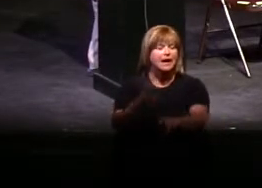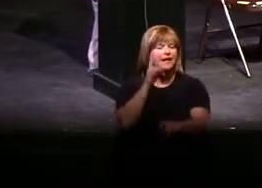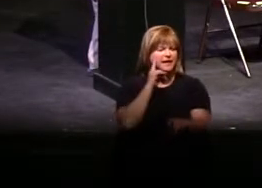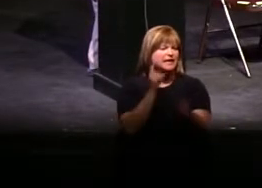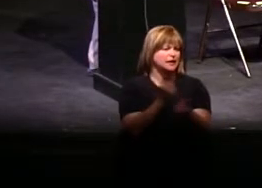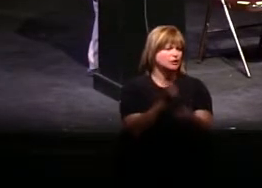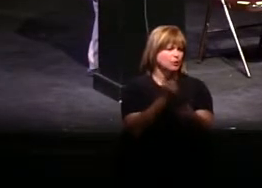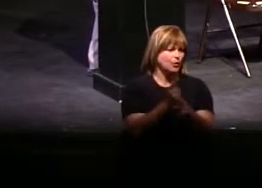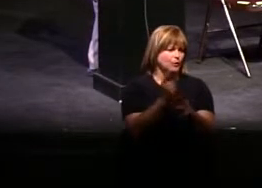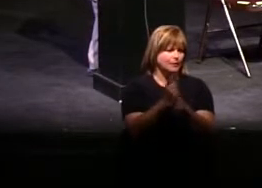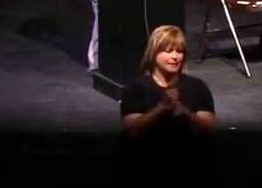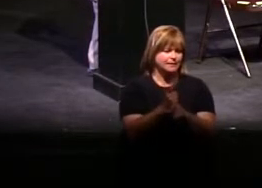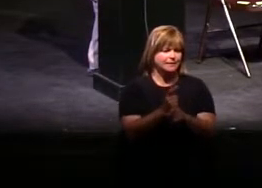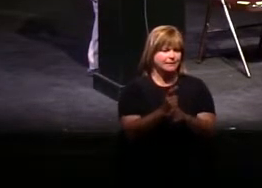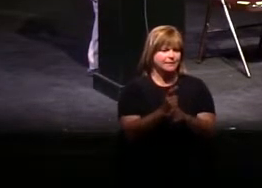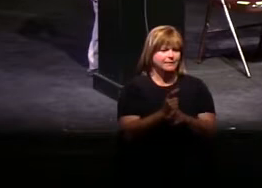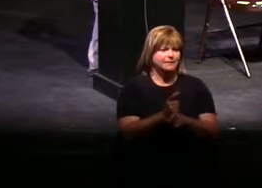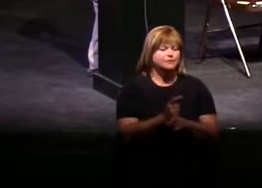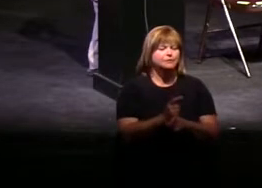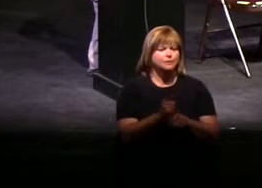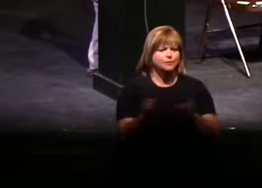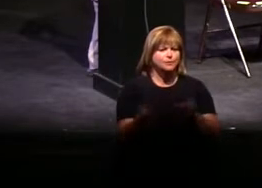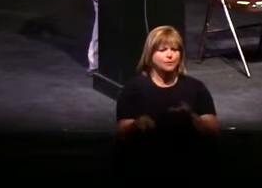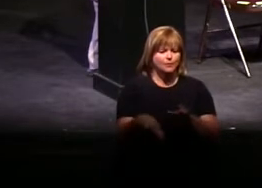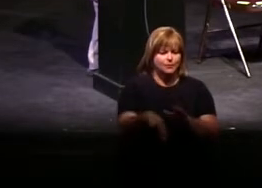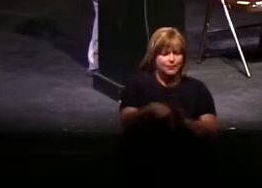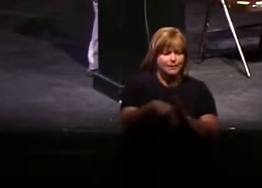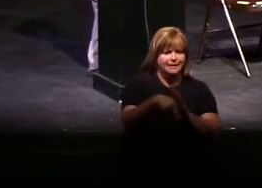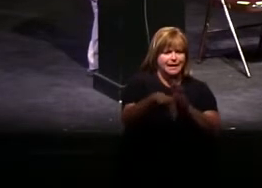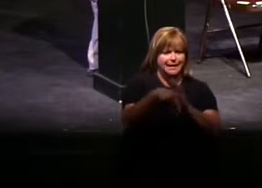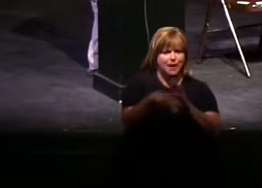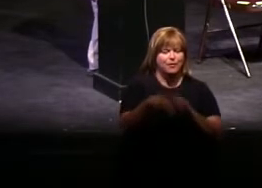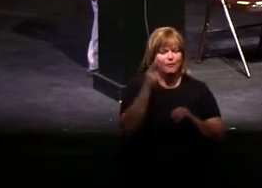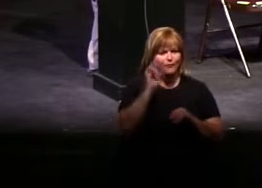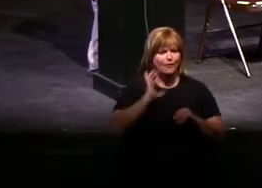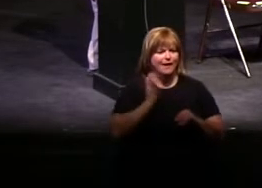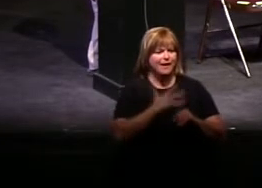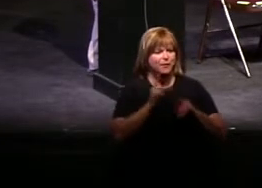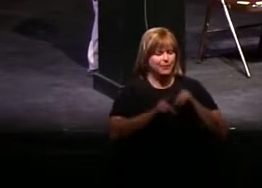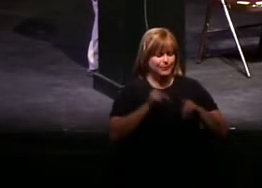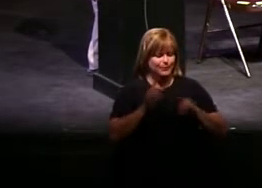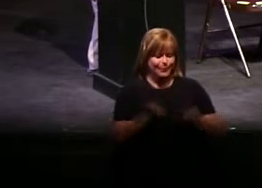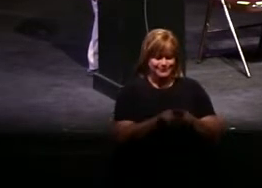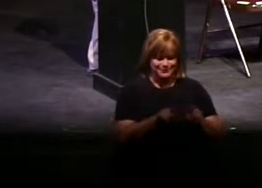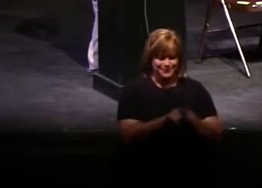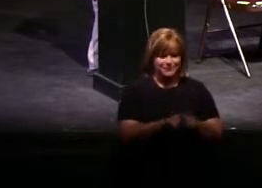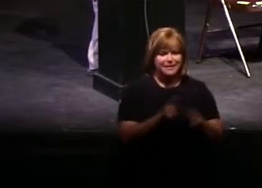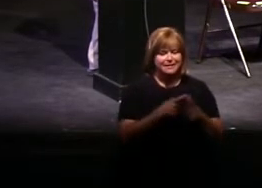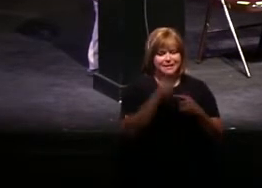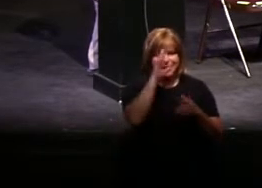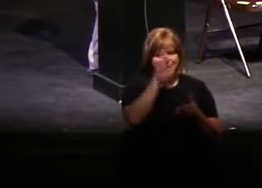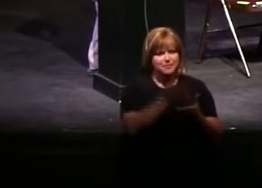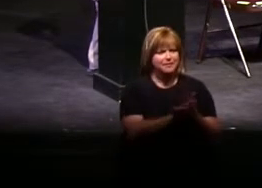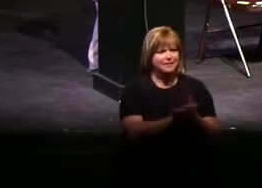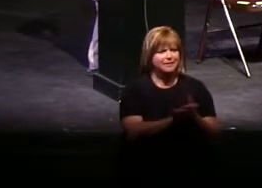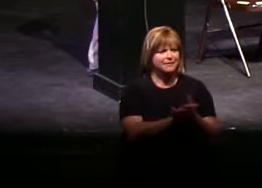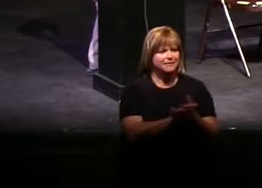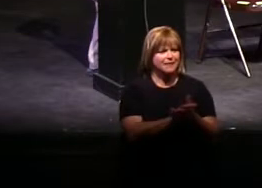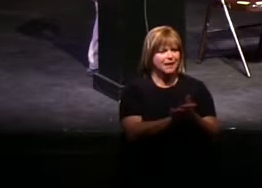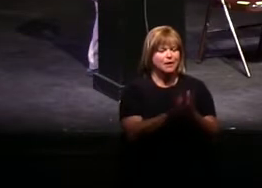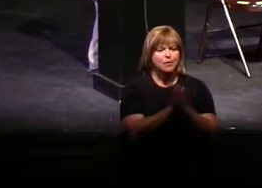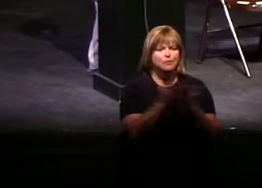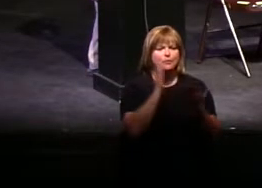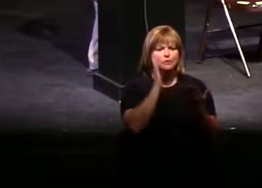to ring a cowbell for my colleagues. I believe, too, that books by our panelists will